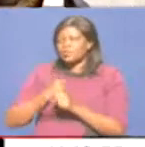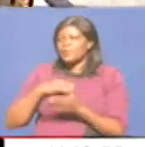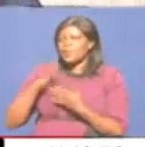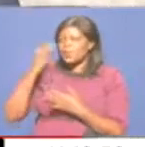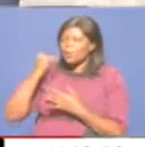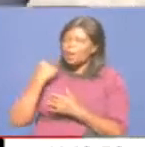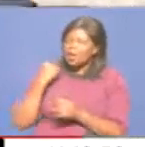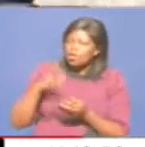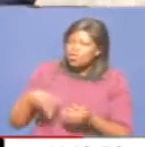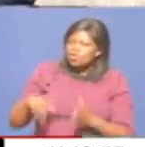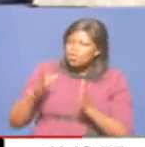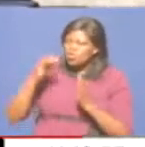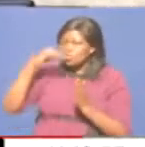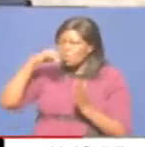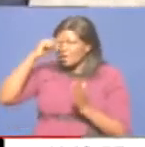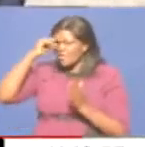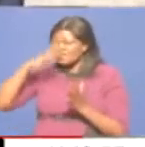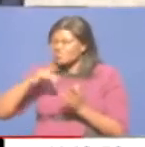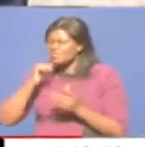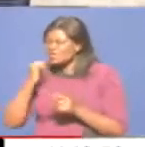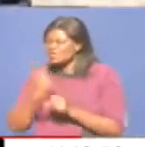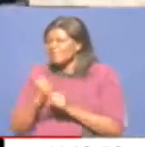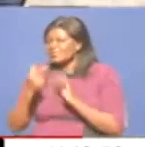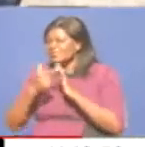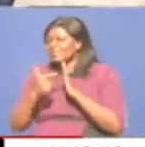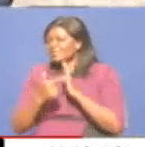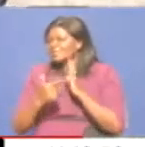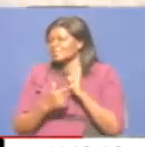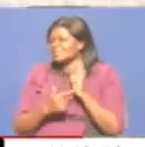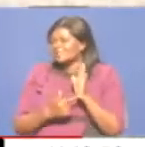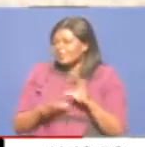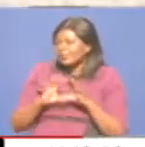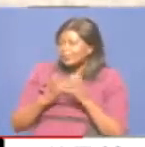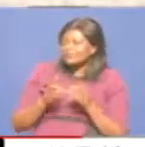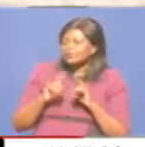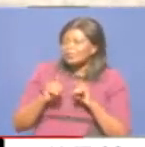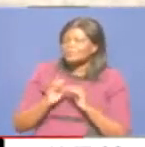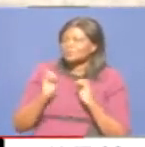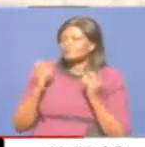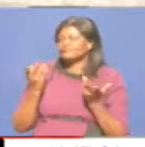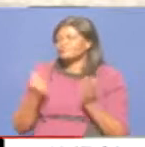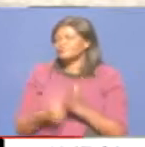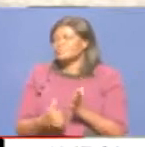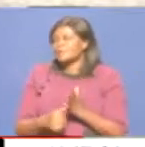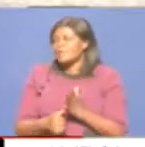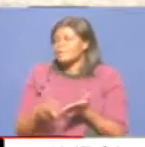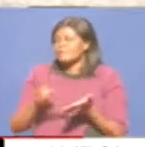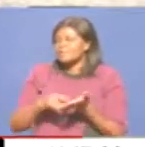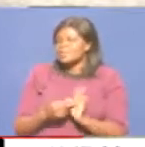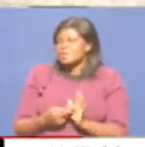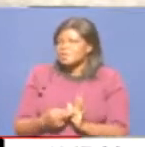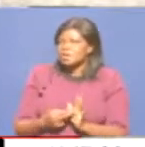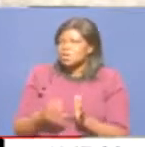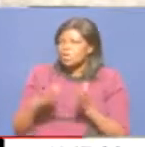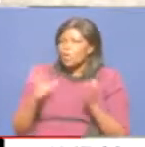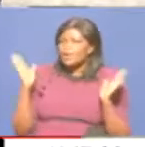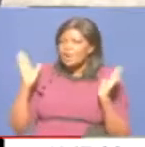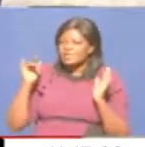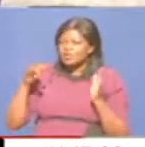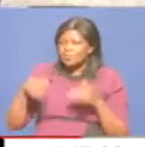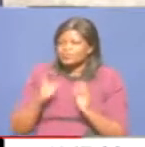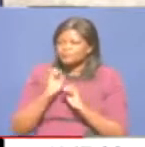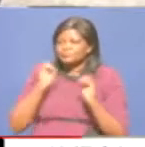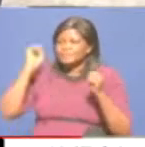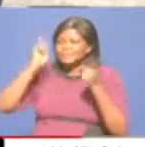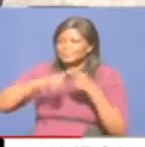the governor. Mm-hmm. Why haven't you done this? Why haven't you done this classroom? And so on and so on. Mm-hmm. So we don't open that window until we are